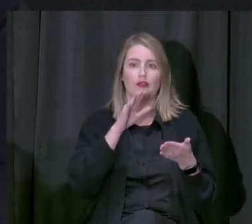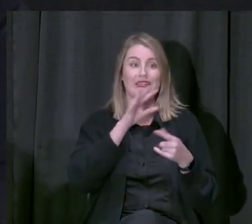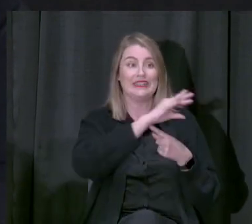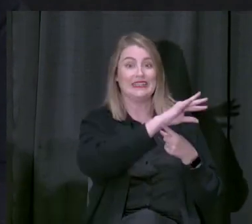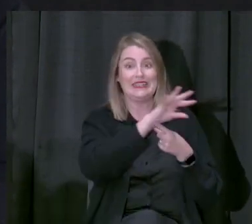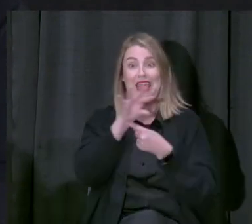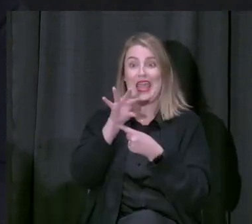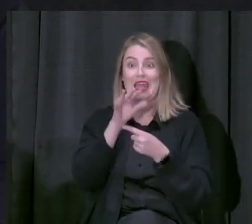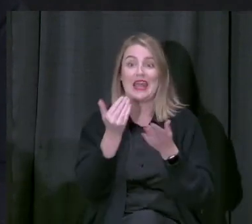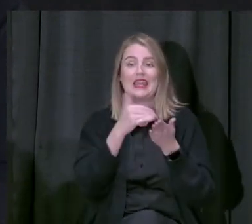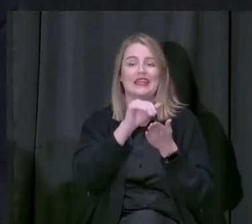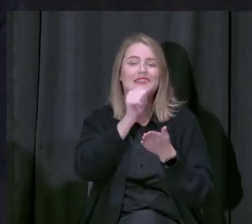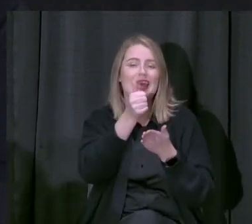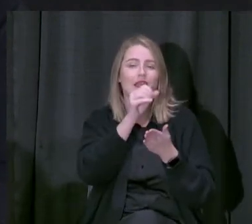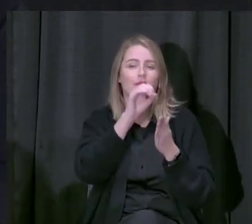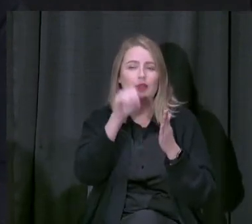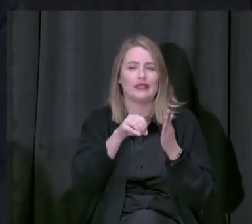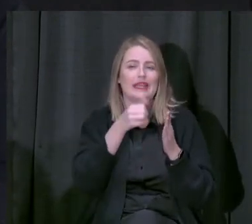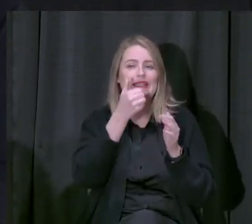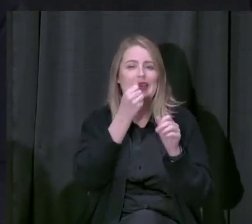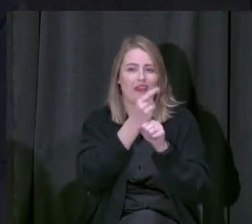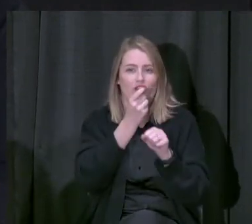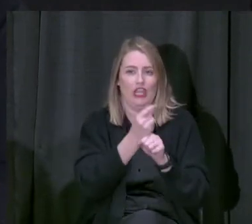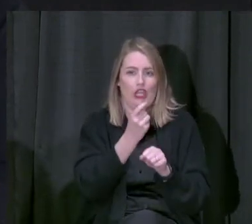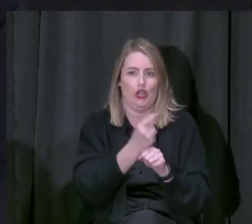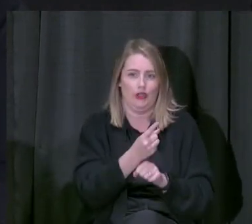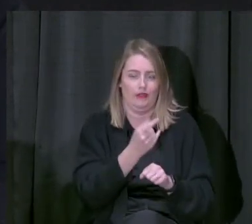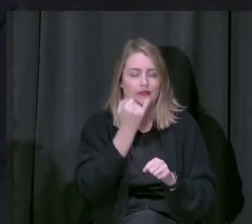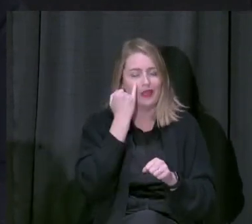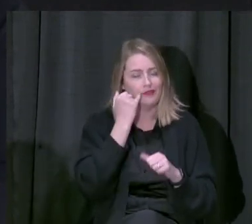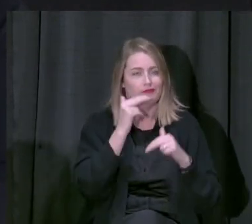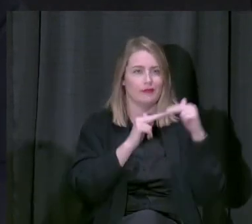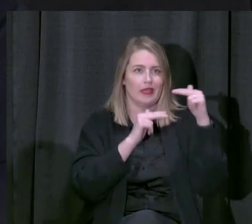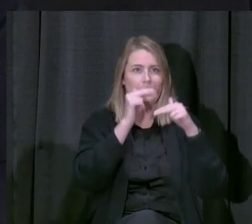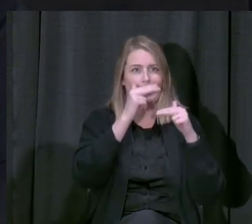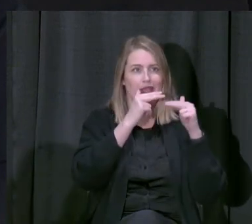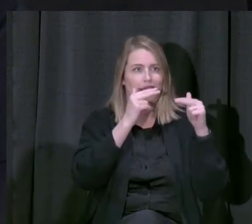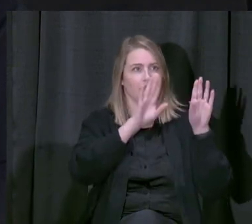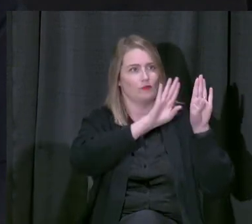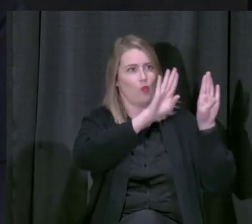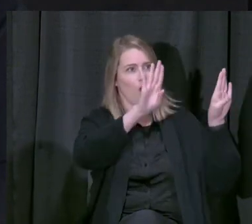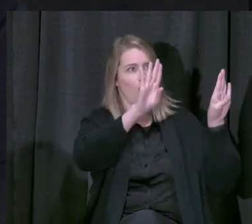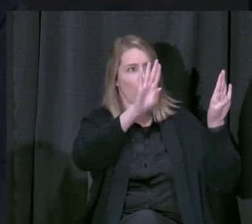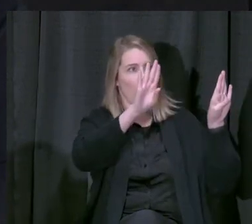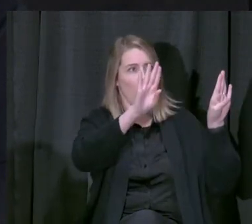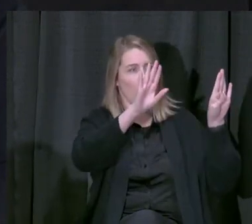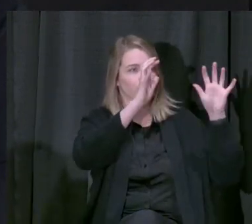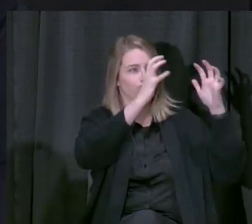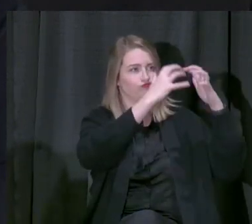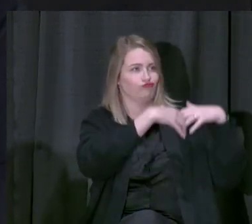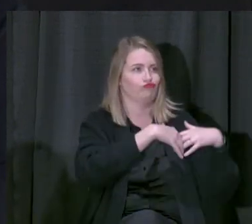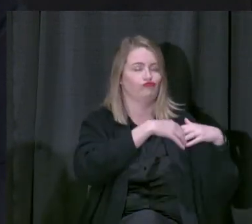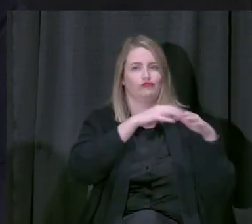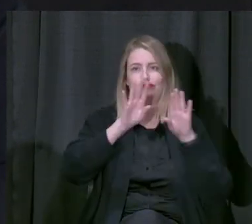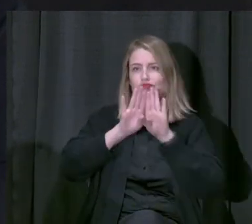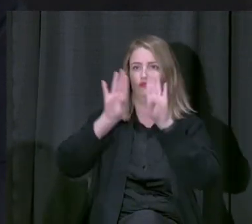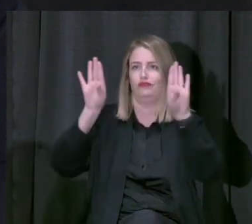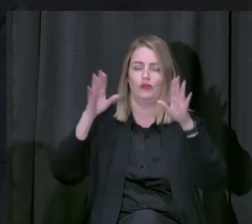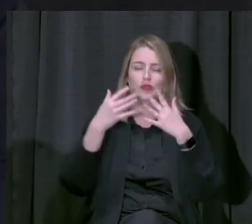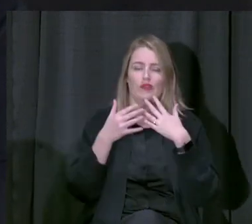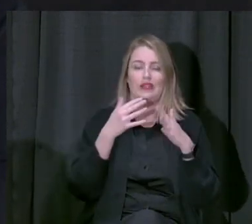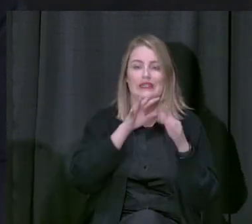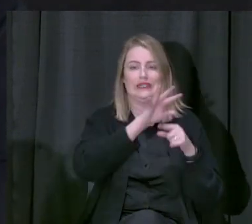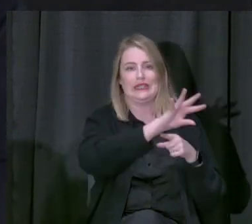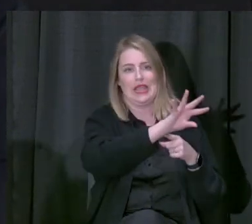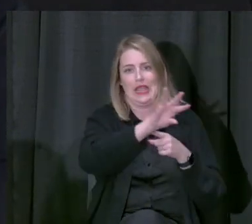to 10% per year. So if a building, if a wall moves, that would have to be rescanned. There